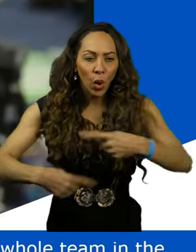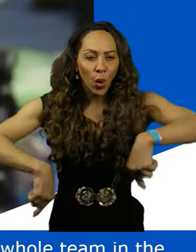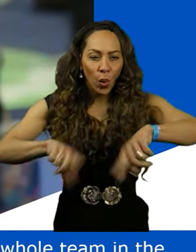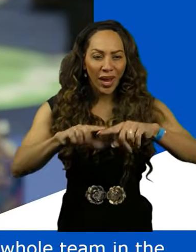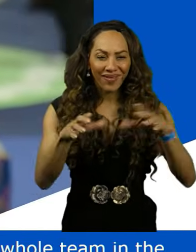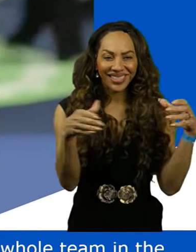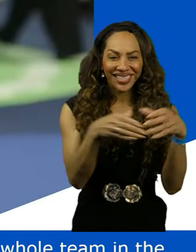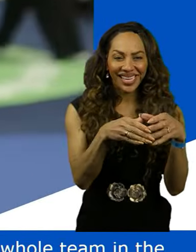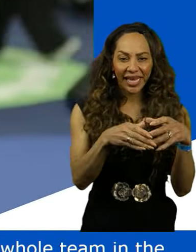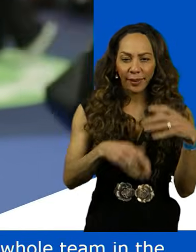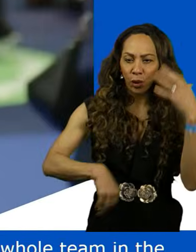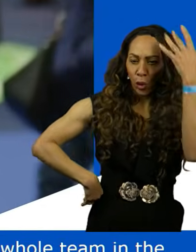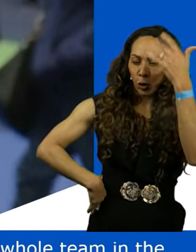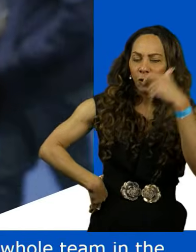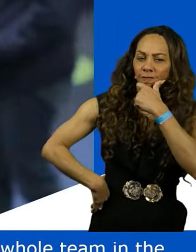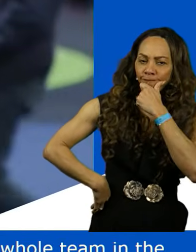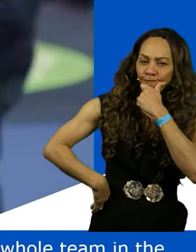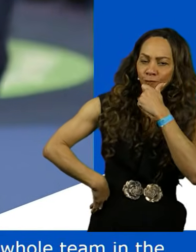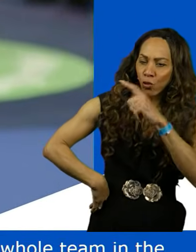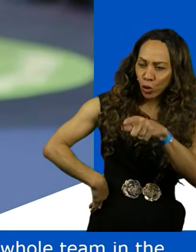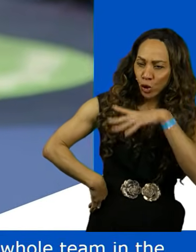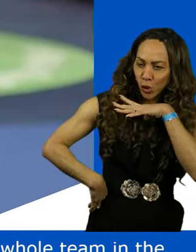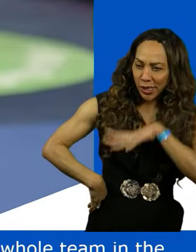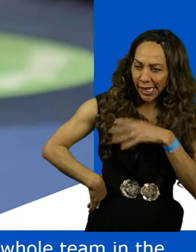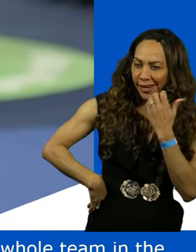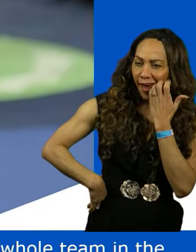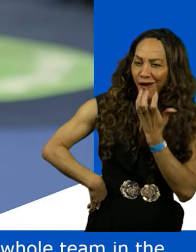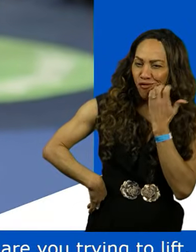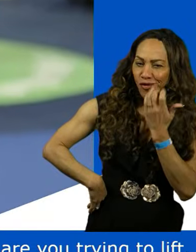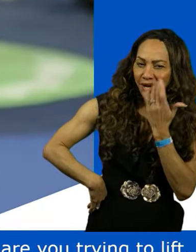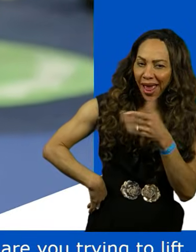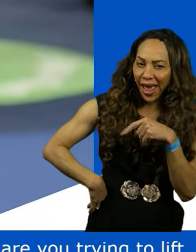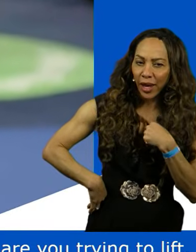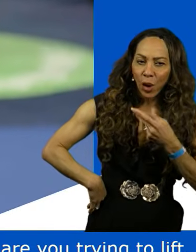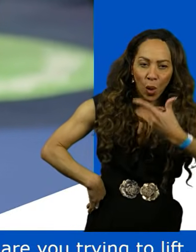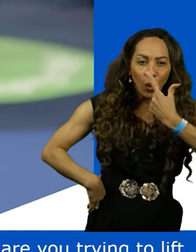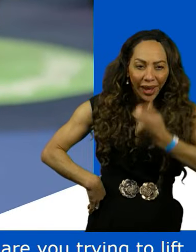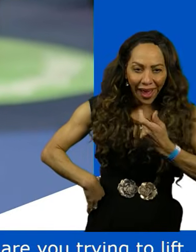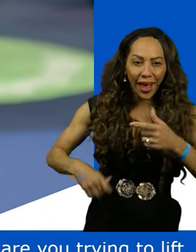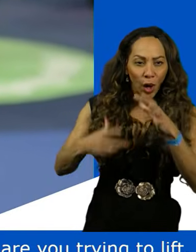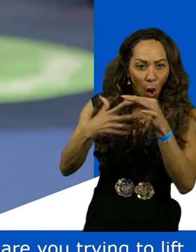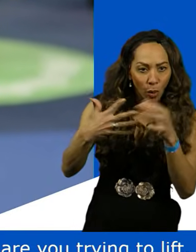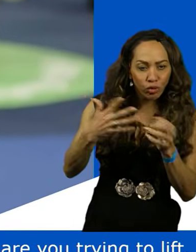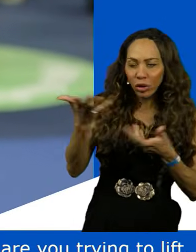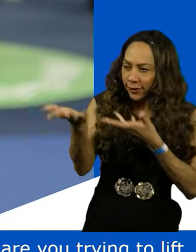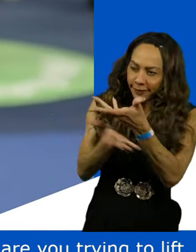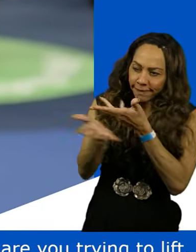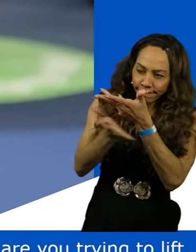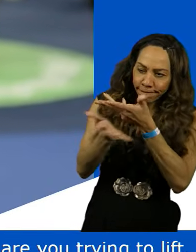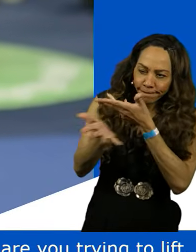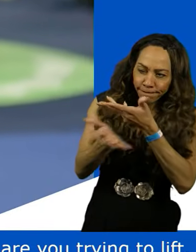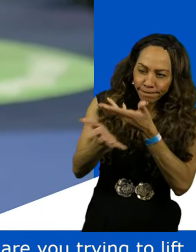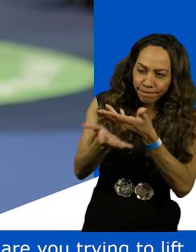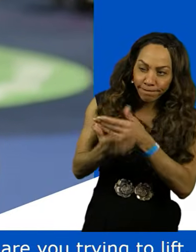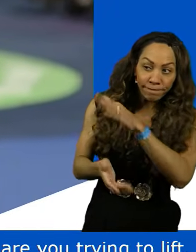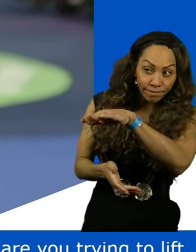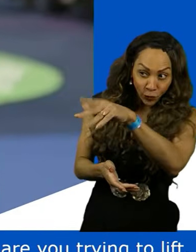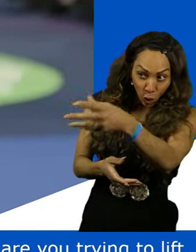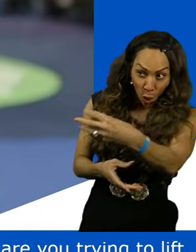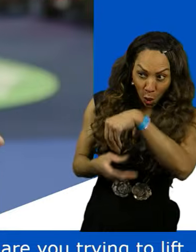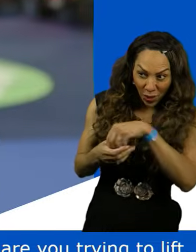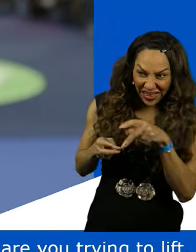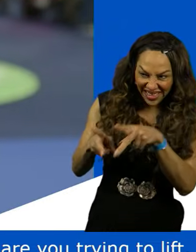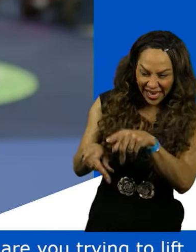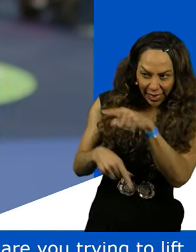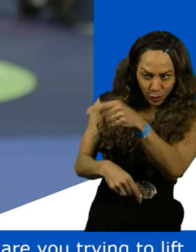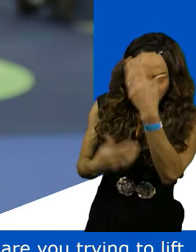achieve? What do you need to get done in your day-to-day life? And then we can talk through options. And specifically, I guess if you're on the scheme and you don't really know